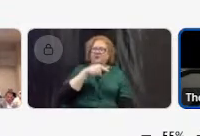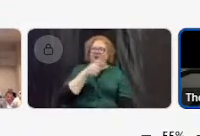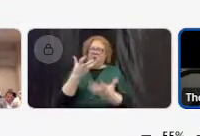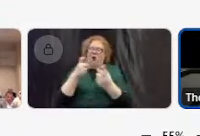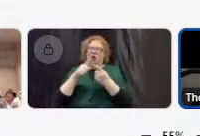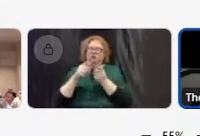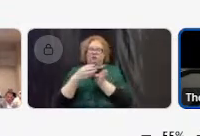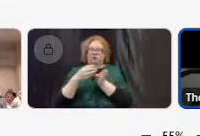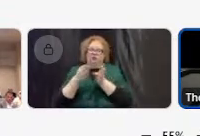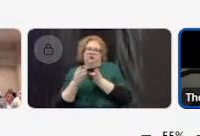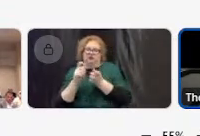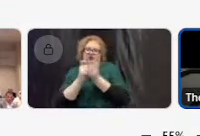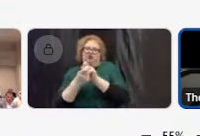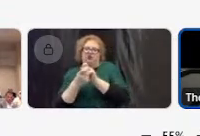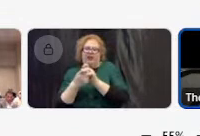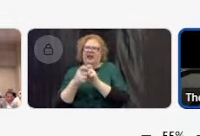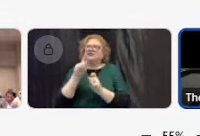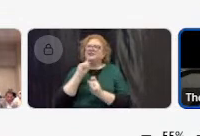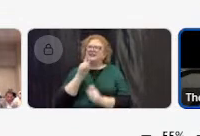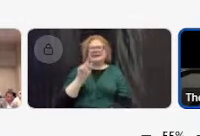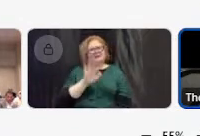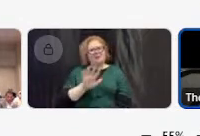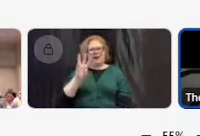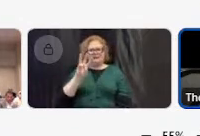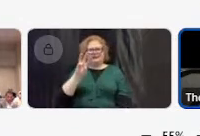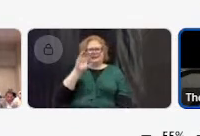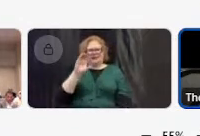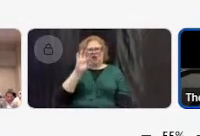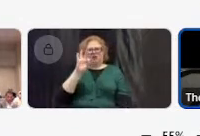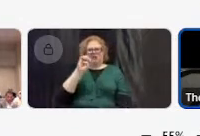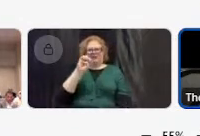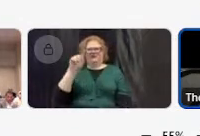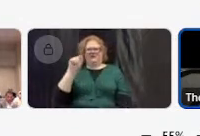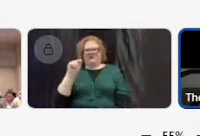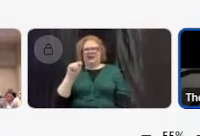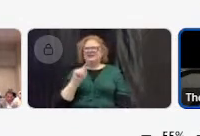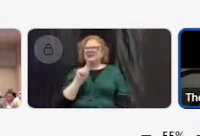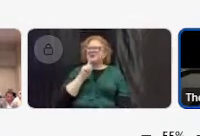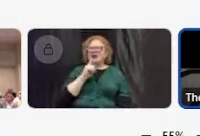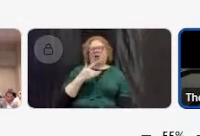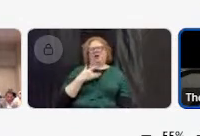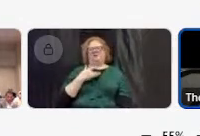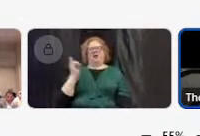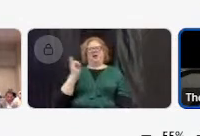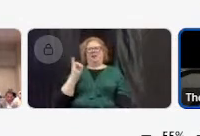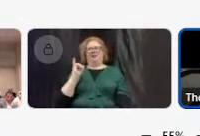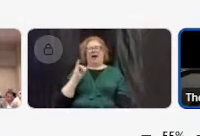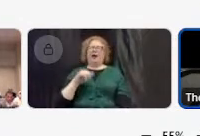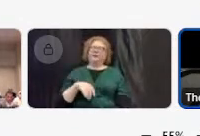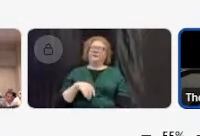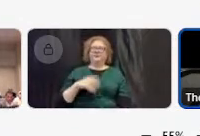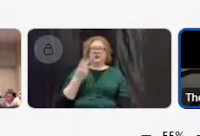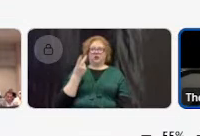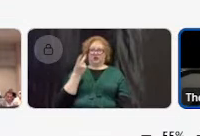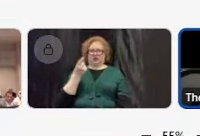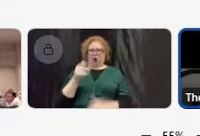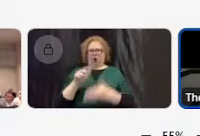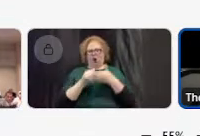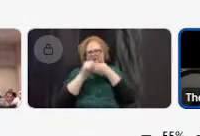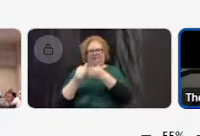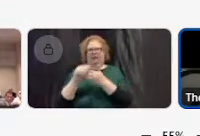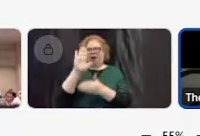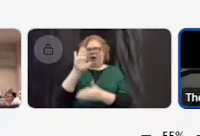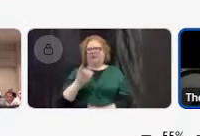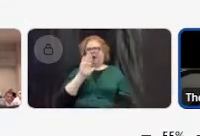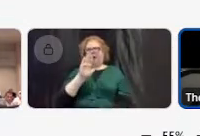is 600 feet. So I truly think this is the tail wagging the dog. There are numerous property owners,